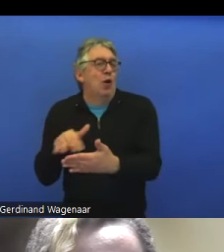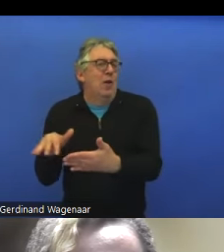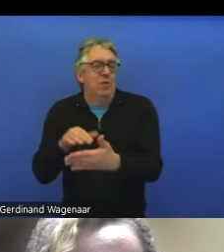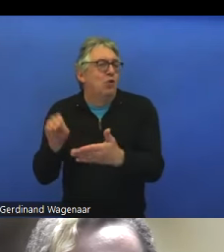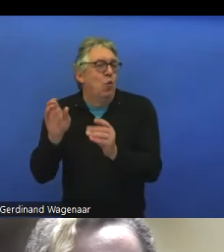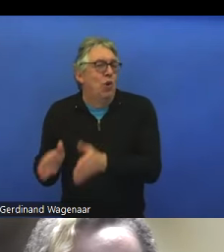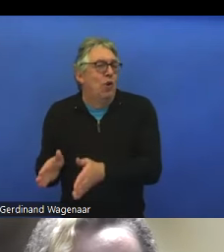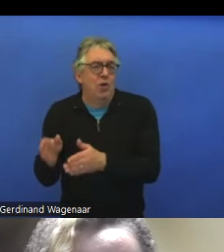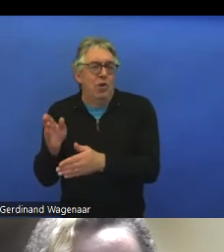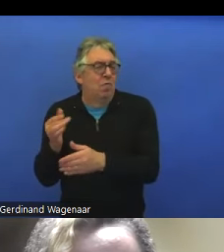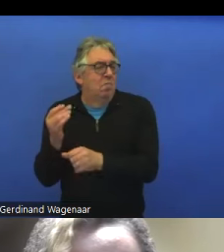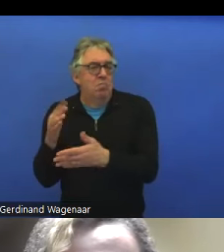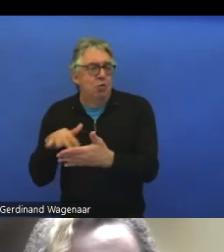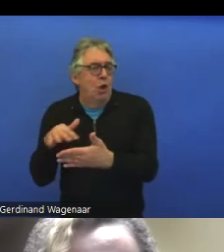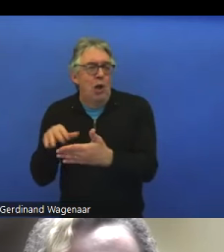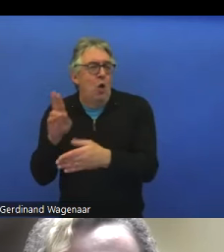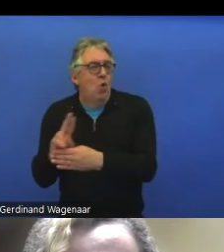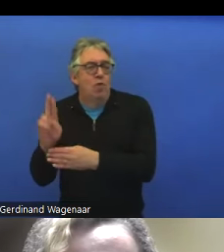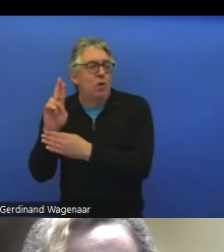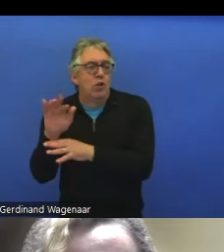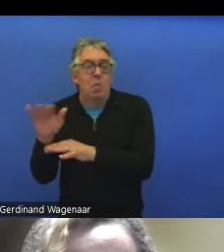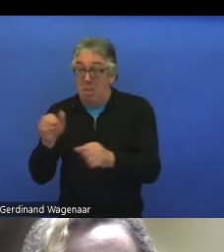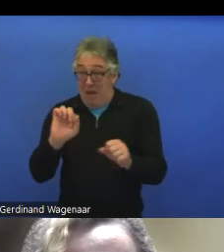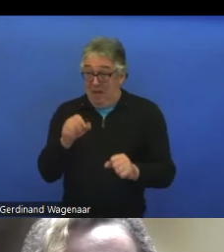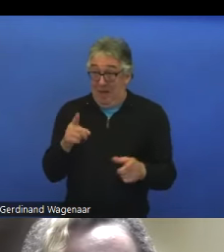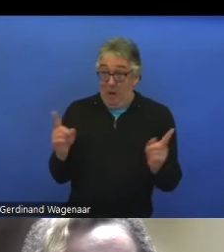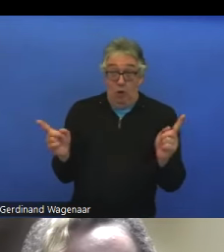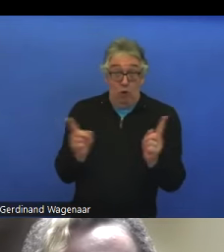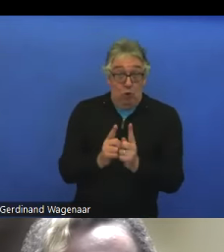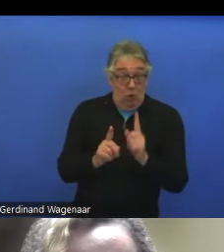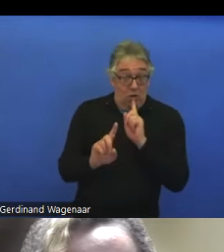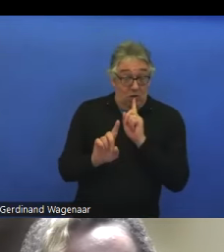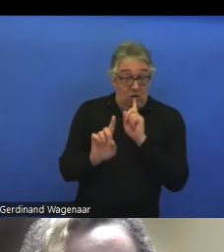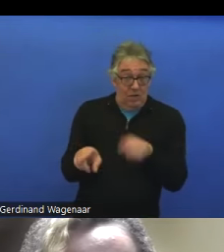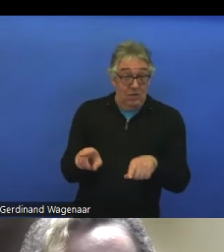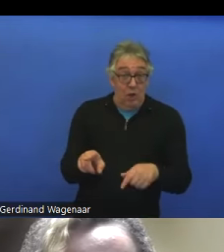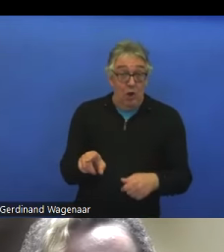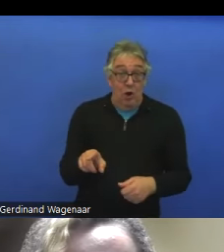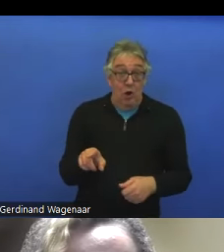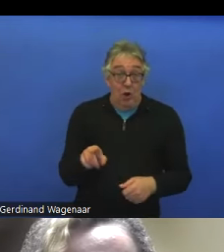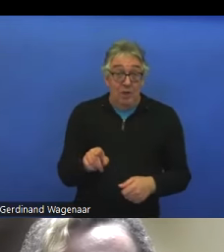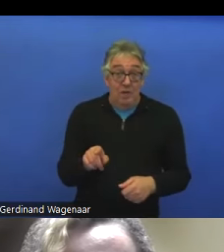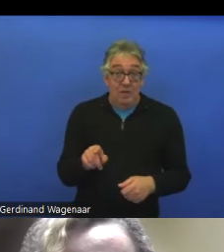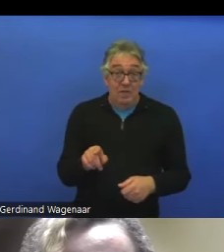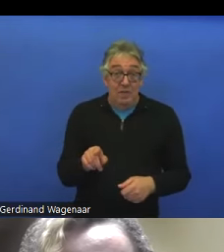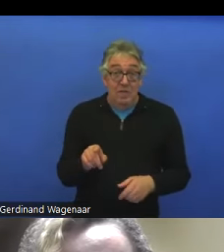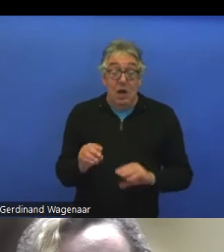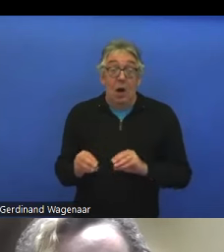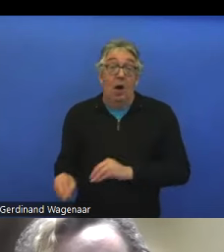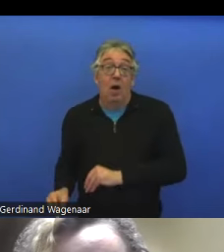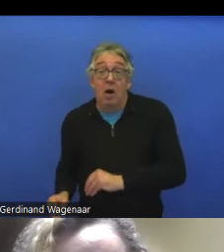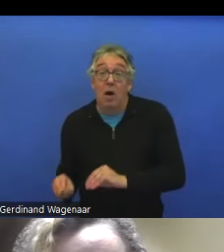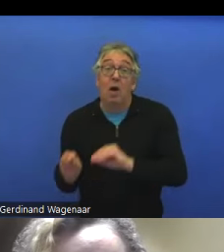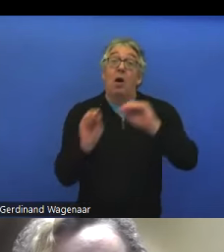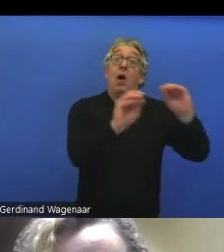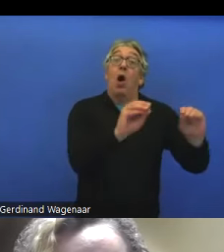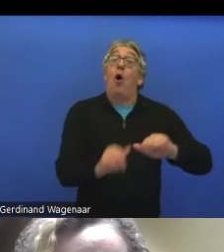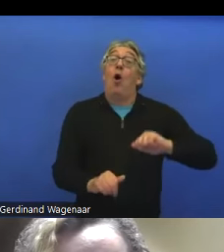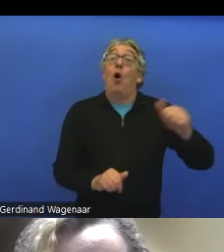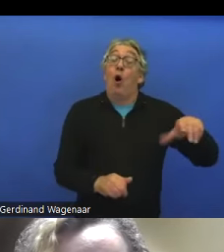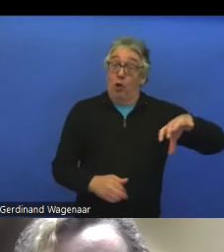if you could outline two lines in terms of resettlement, and as well maybe mention other complementary pathways